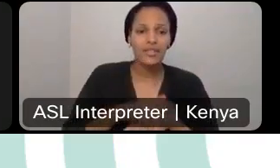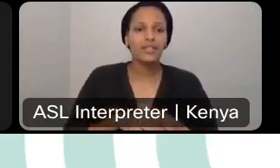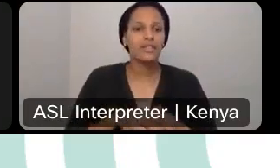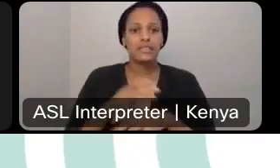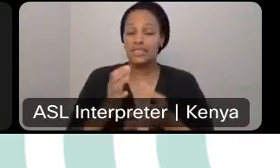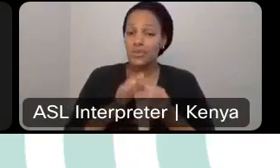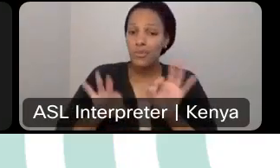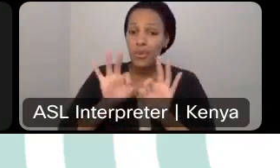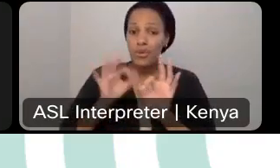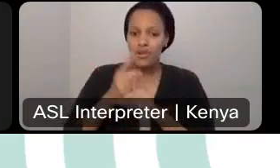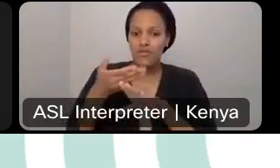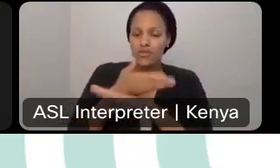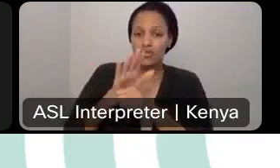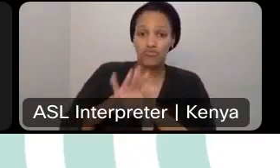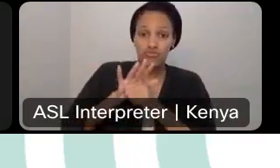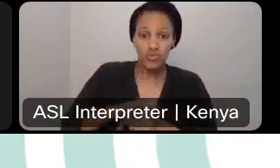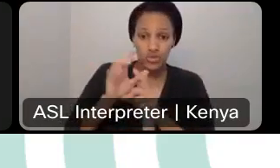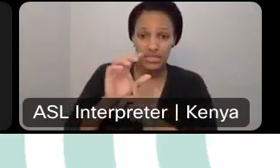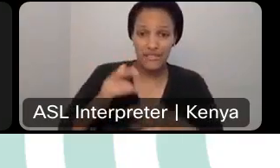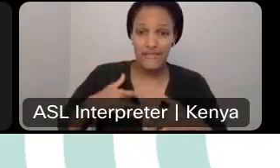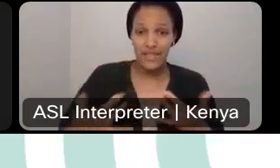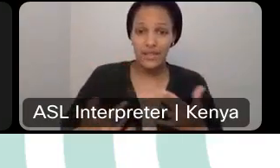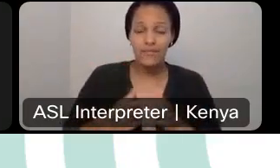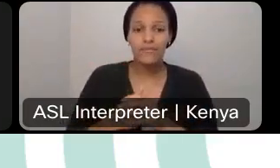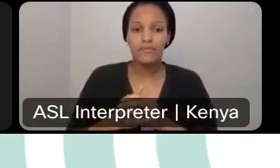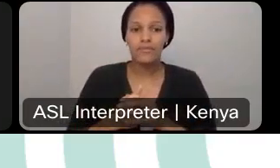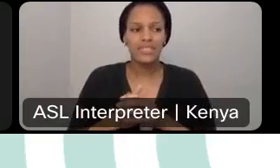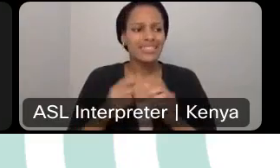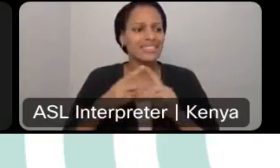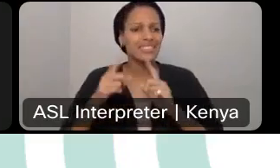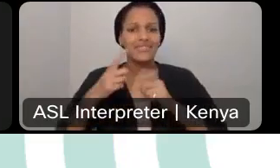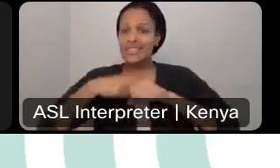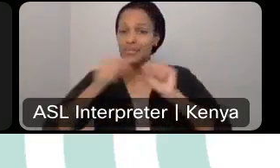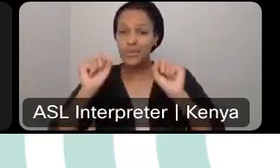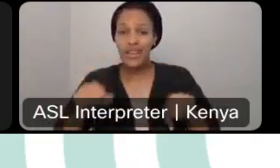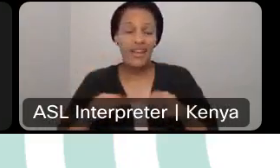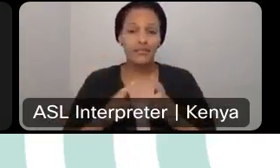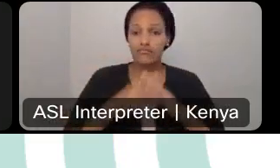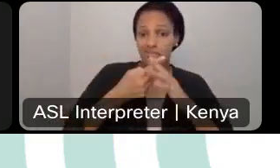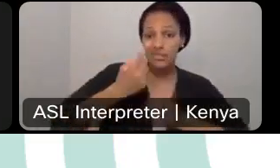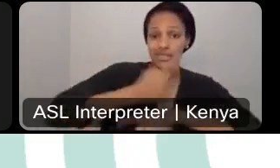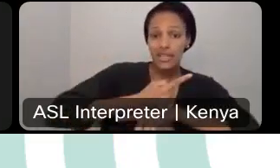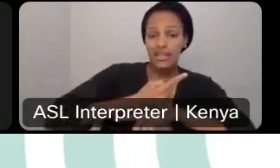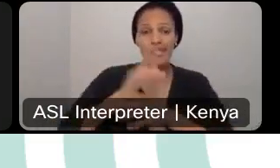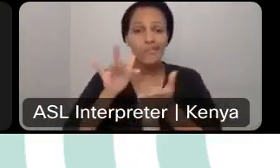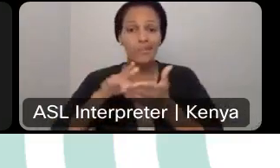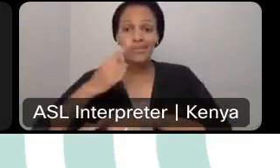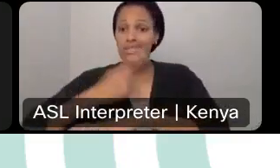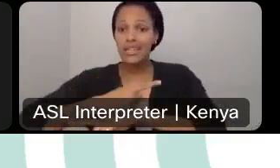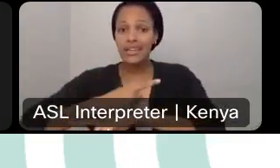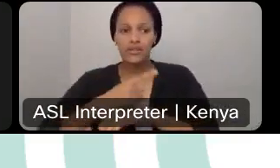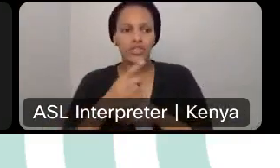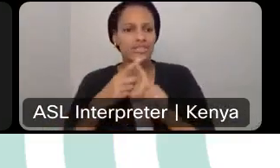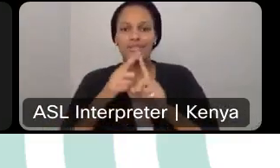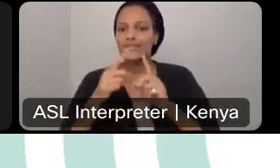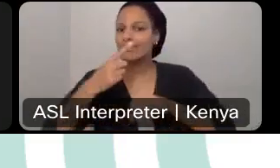practice checking in with yourself at the beginning of a day or throughout the day if you are generally under stress.